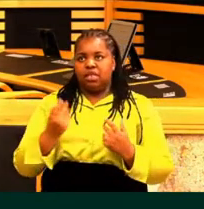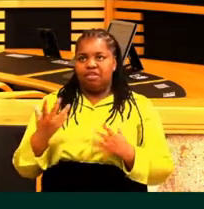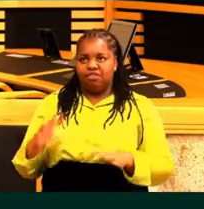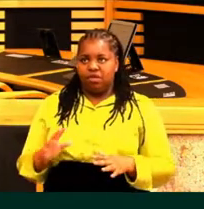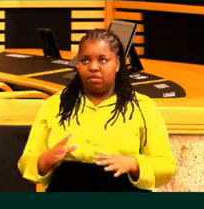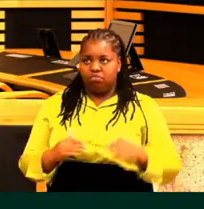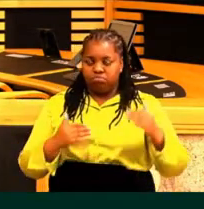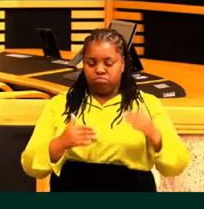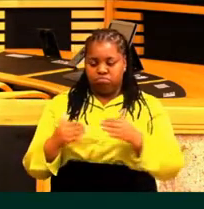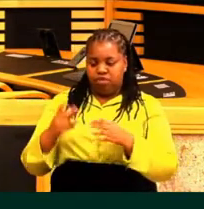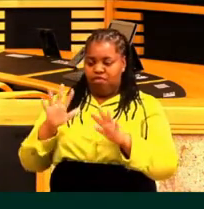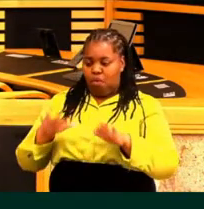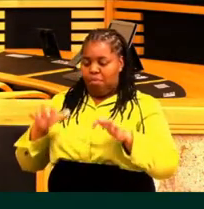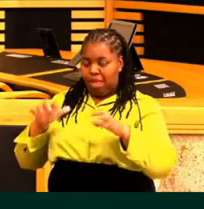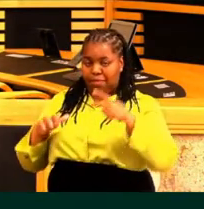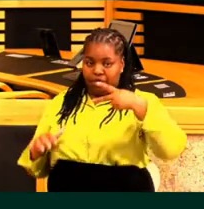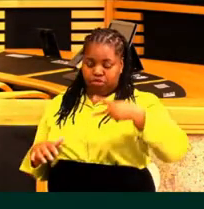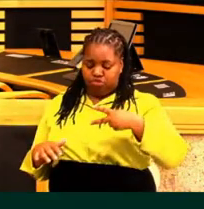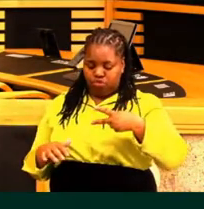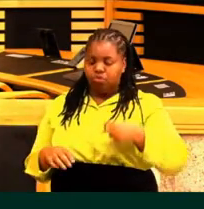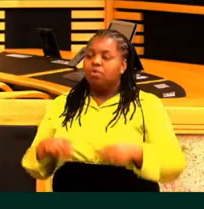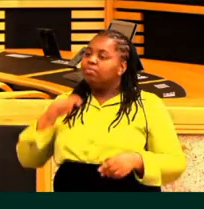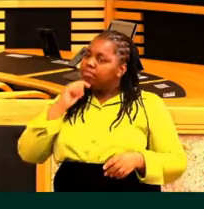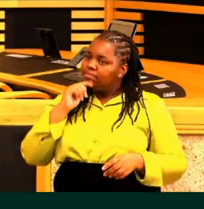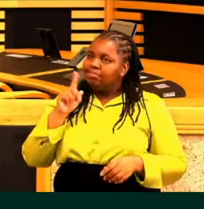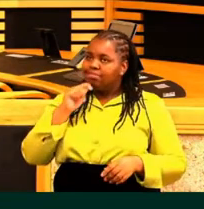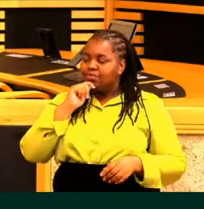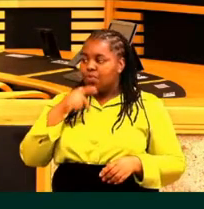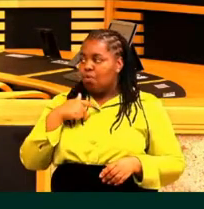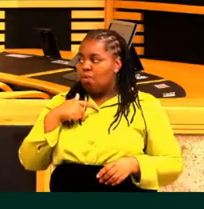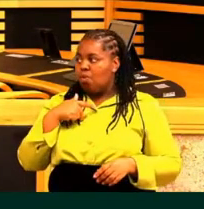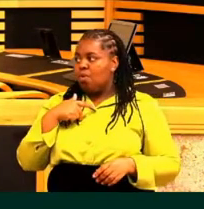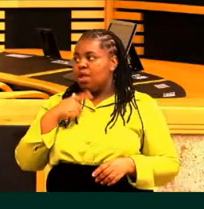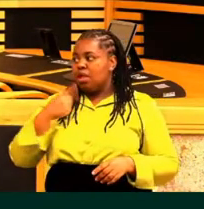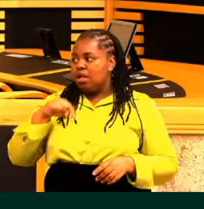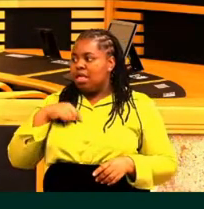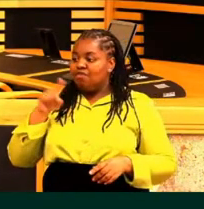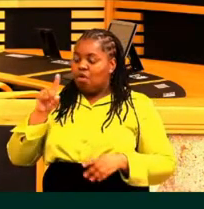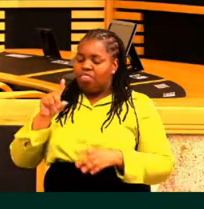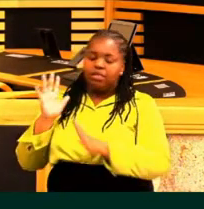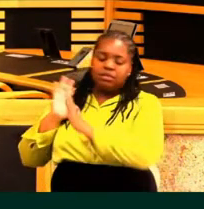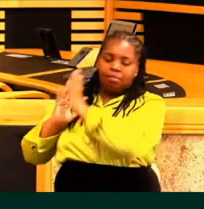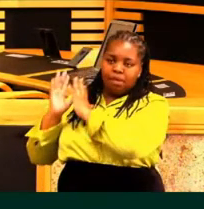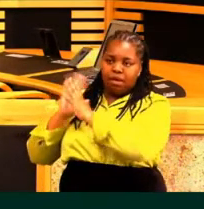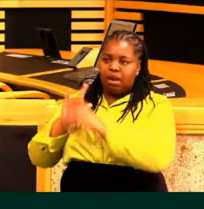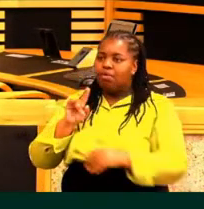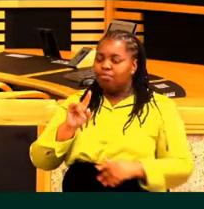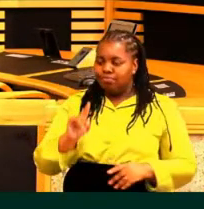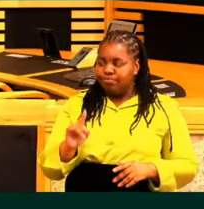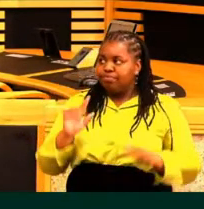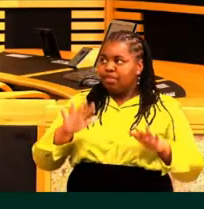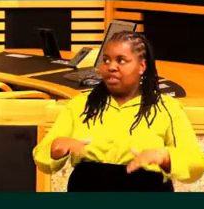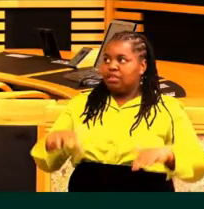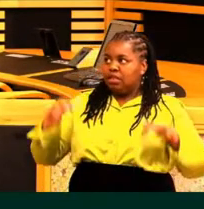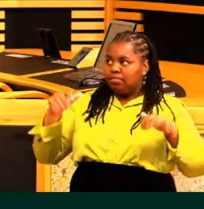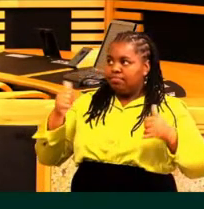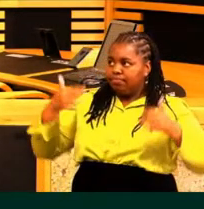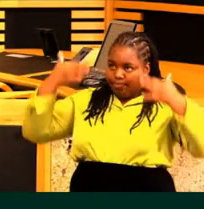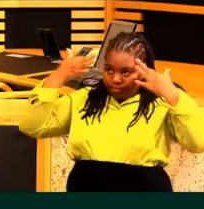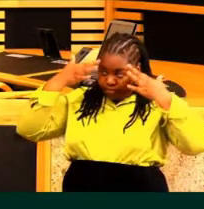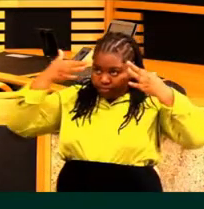sectoral parliaments it is against this background that the legislature took a conscious